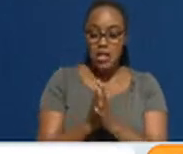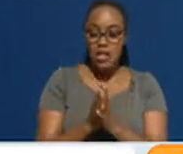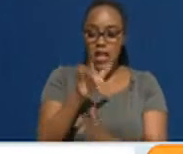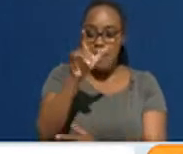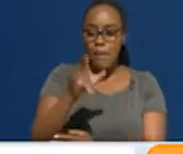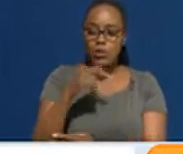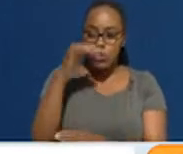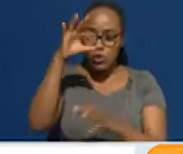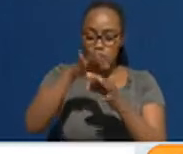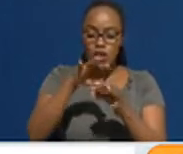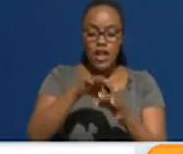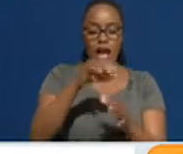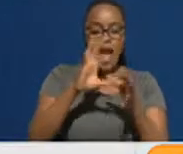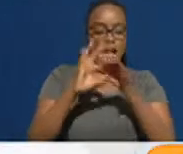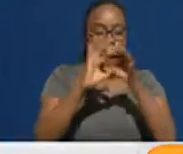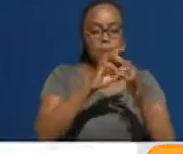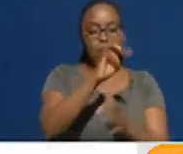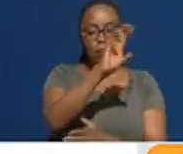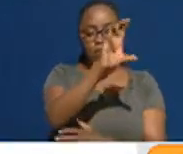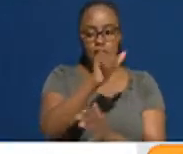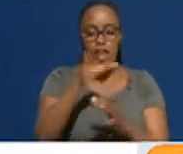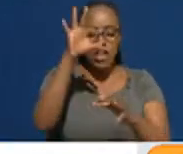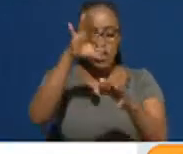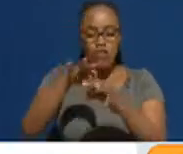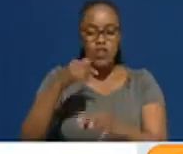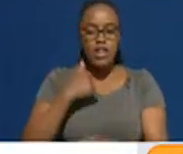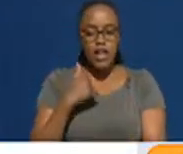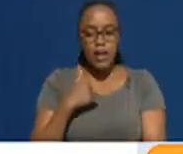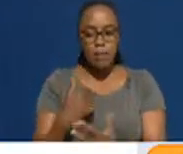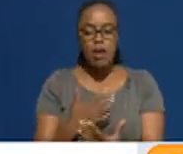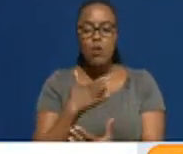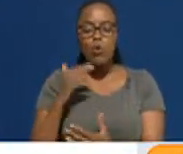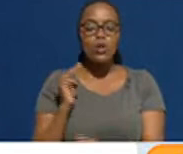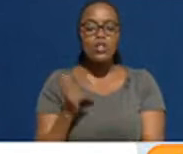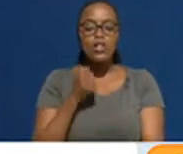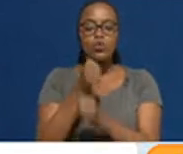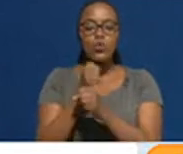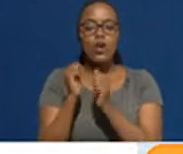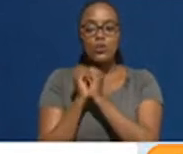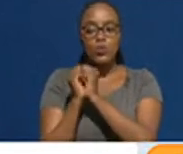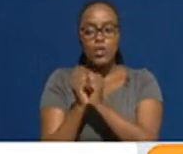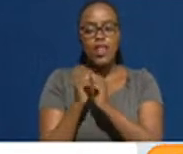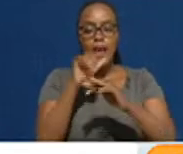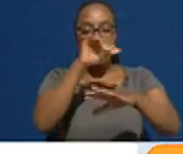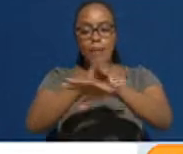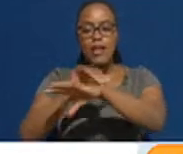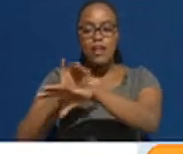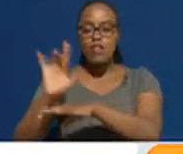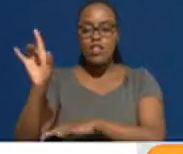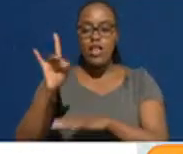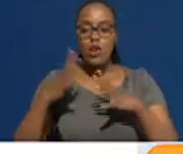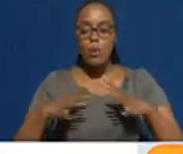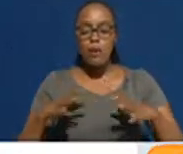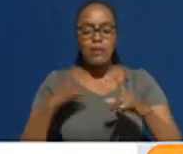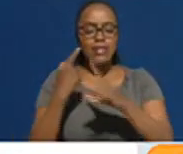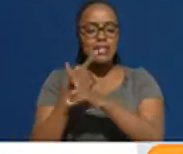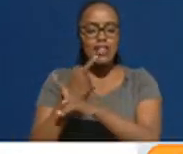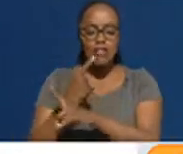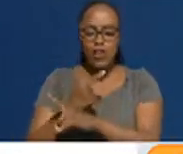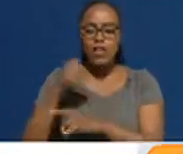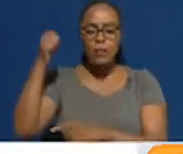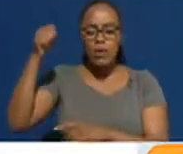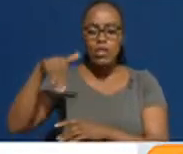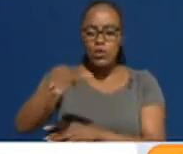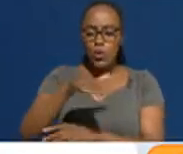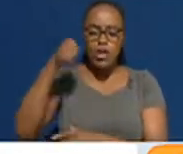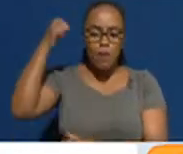an Azimio MCA and also voted for me wants us to all work together. So I'm reaching out to Nairobians from across the political divide.